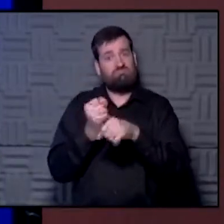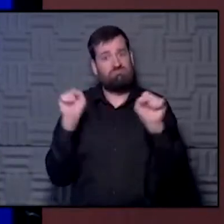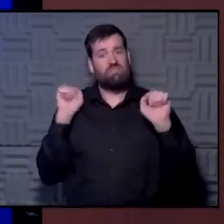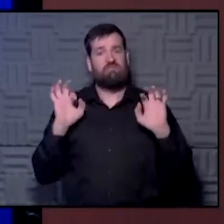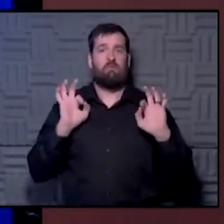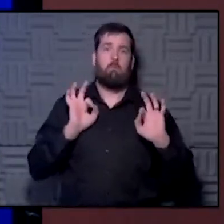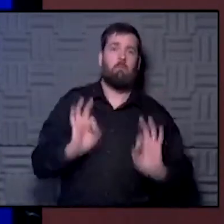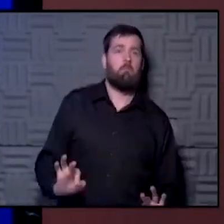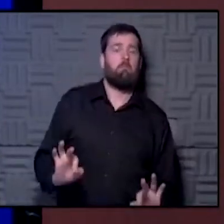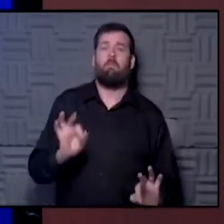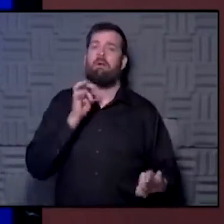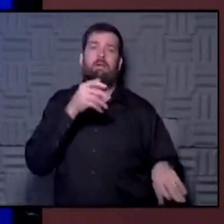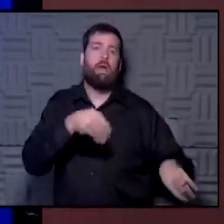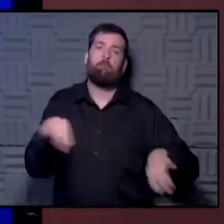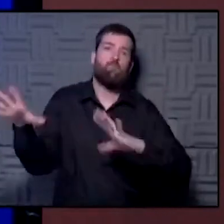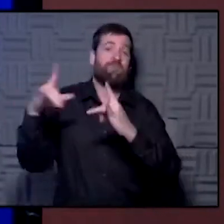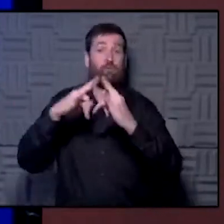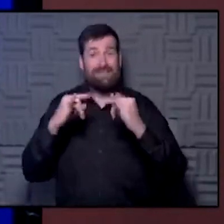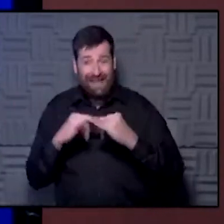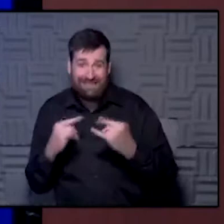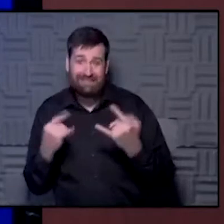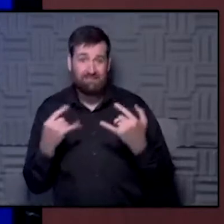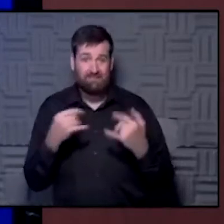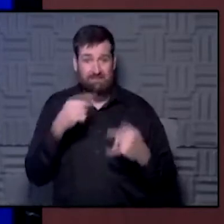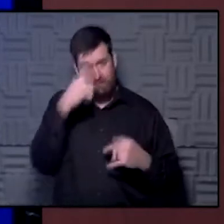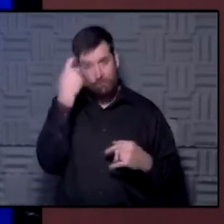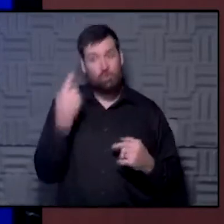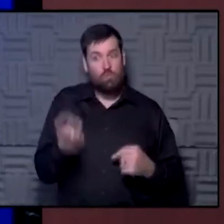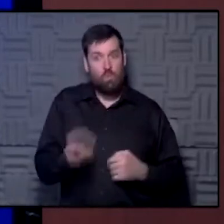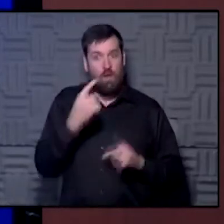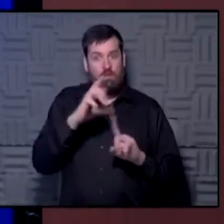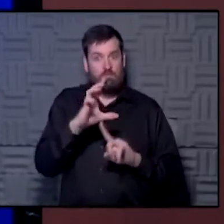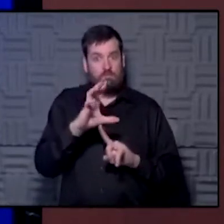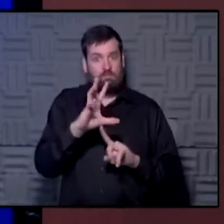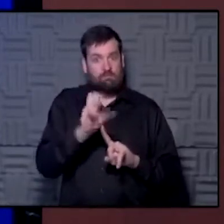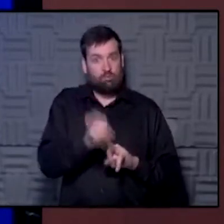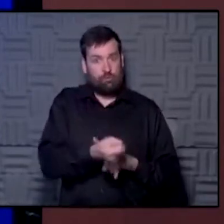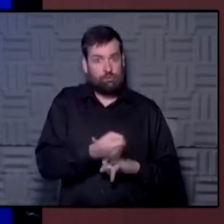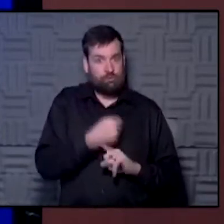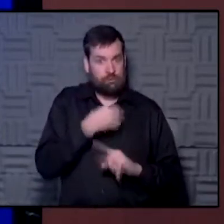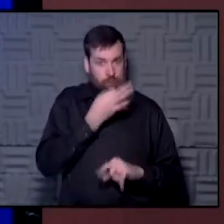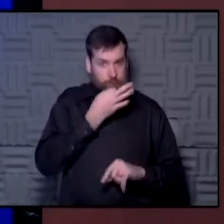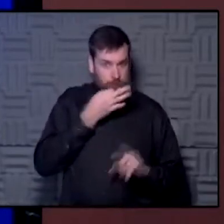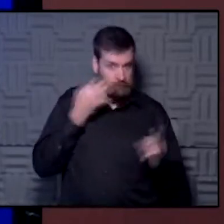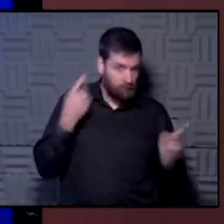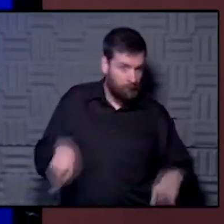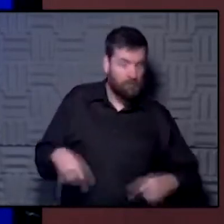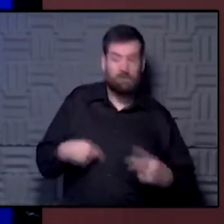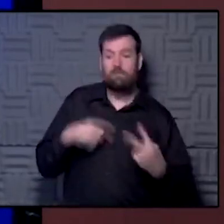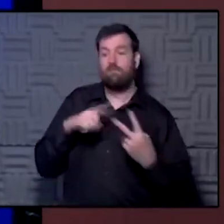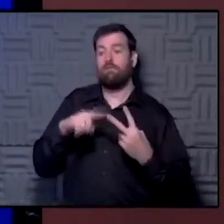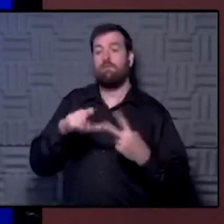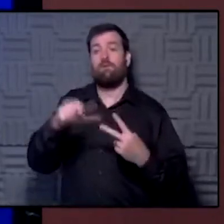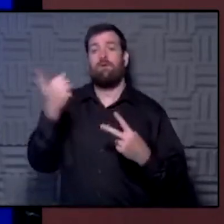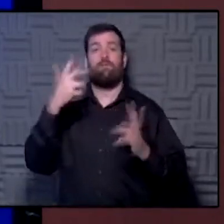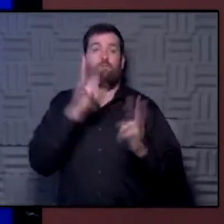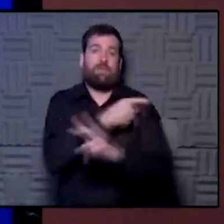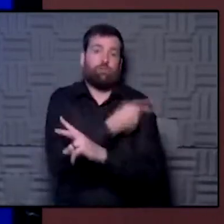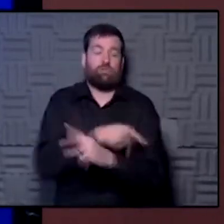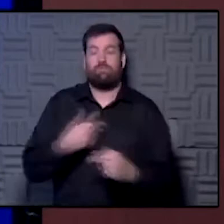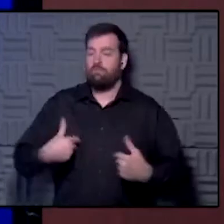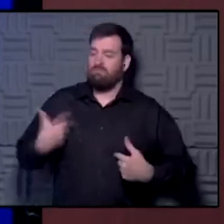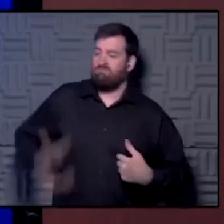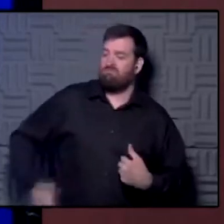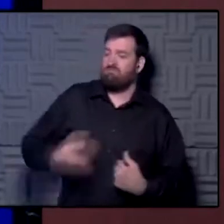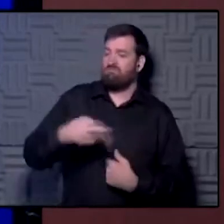secure and not moving into a tent in the summer heat, which was literally one of those options. For other patients that had been, I'm high risk,